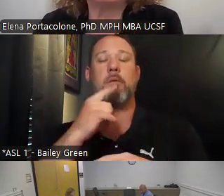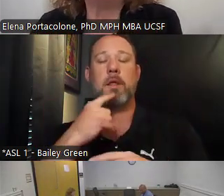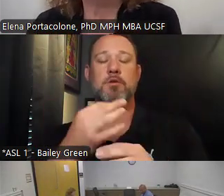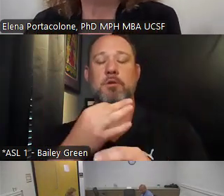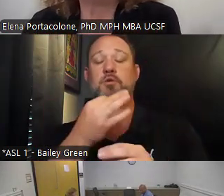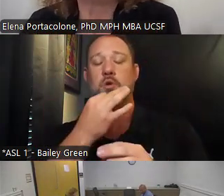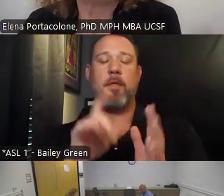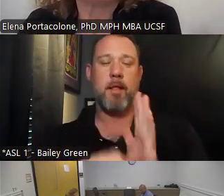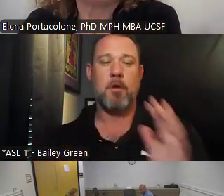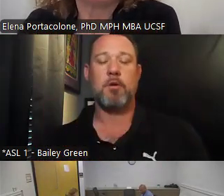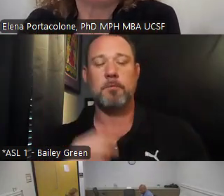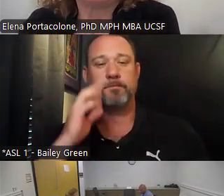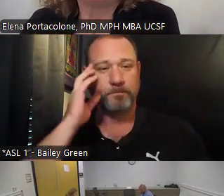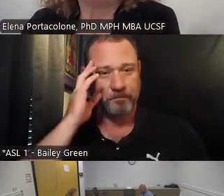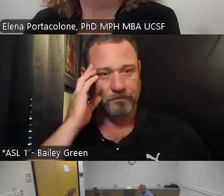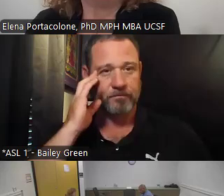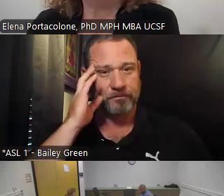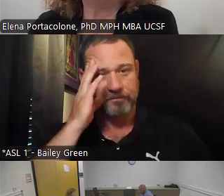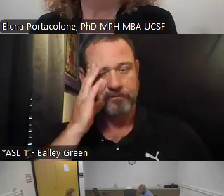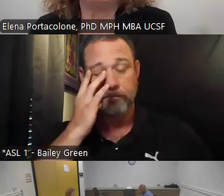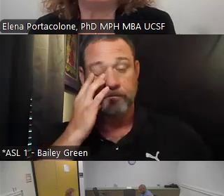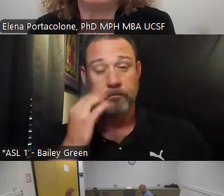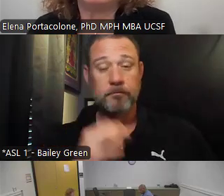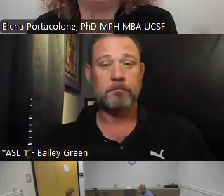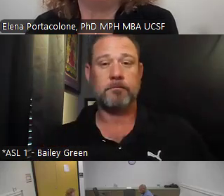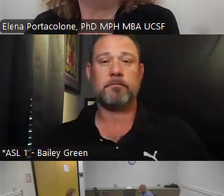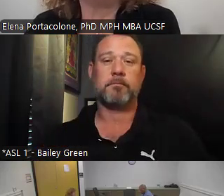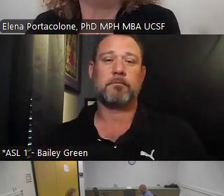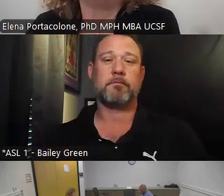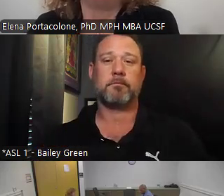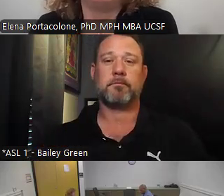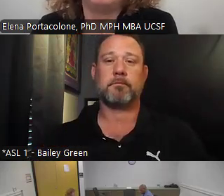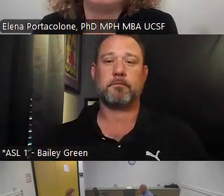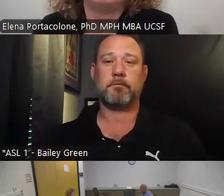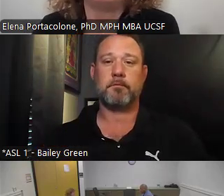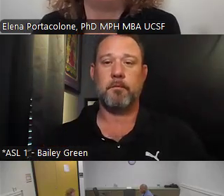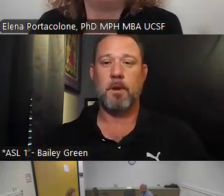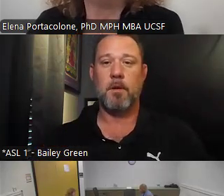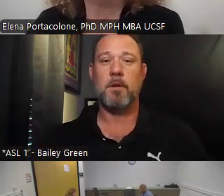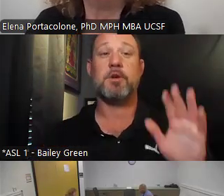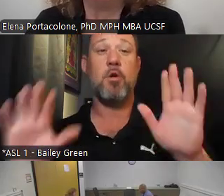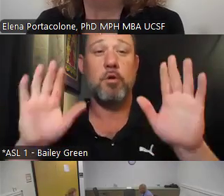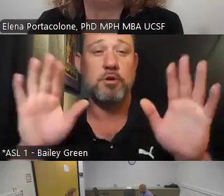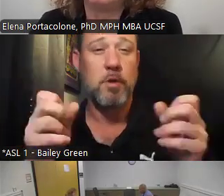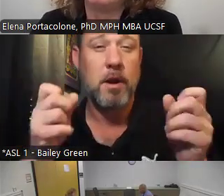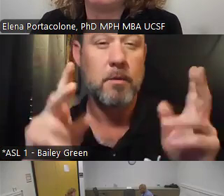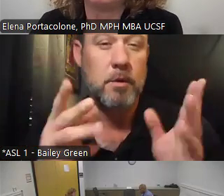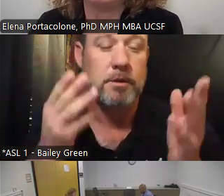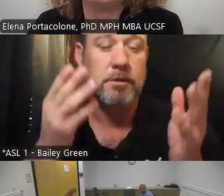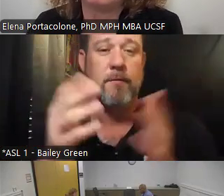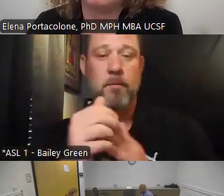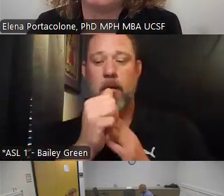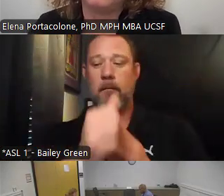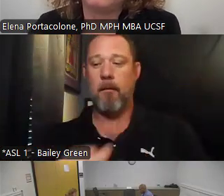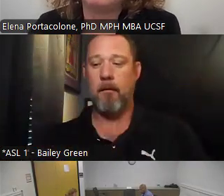Next slide. And then there is a great opportunity is offered by GUIDE, this